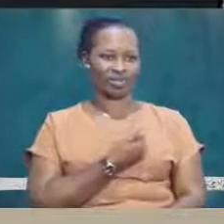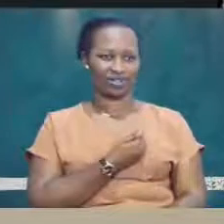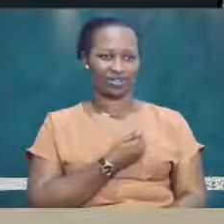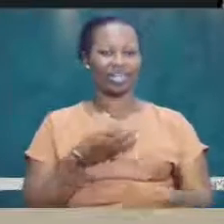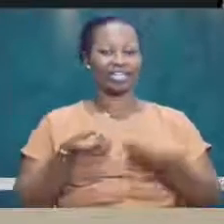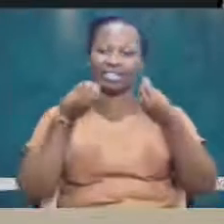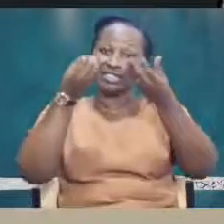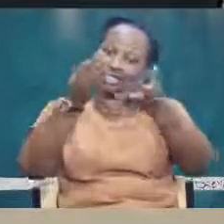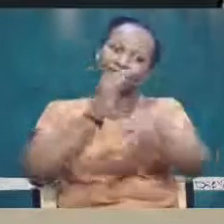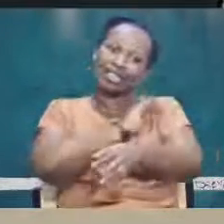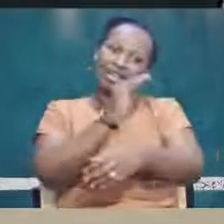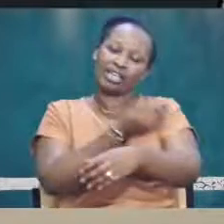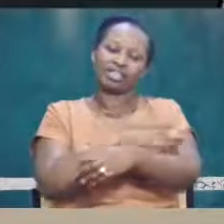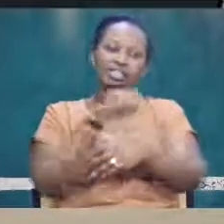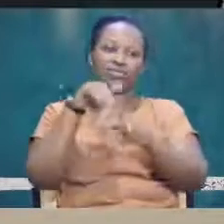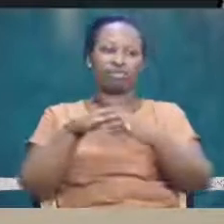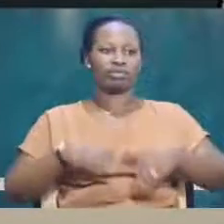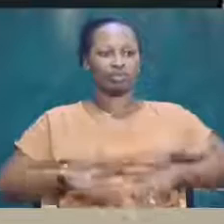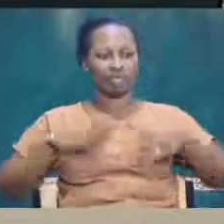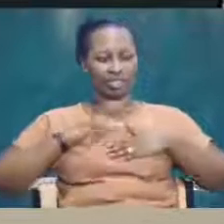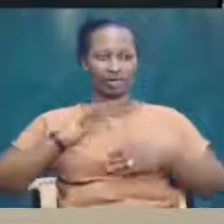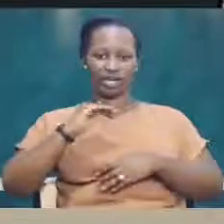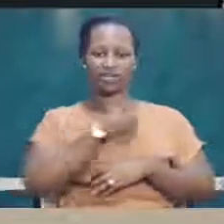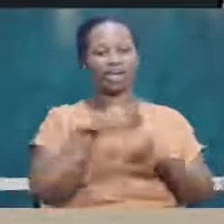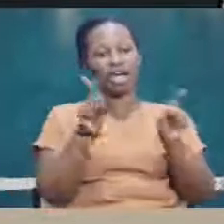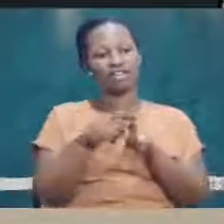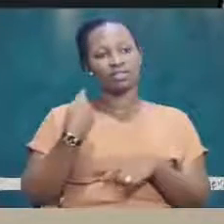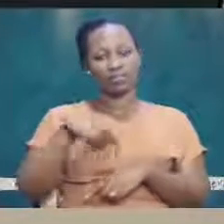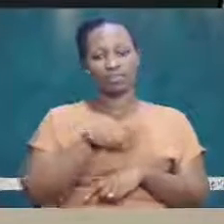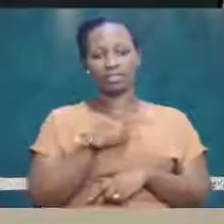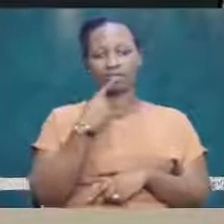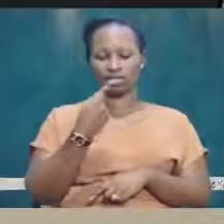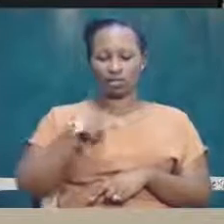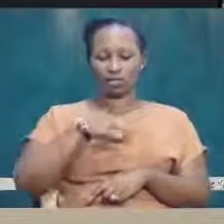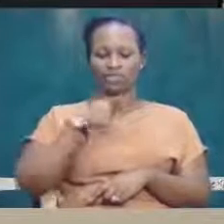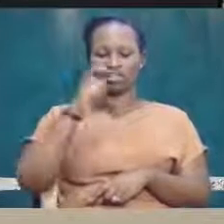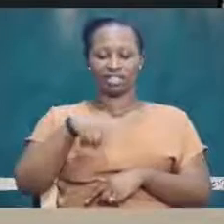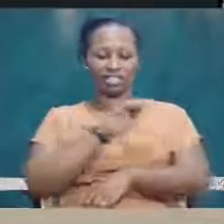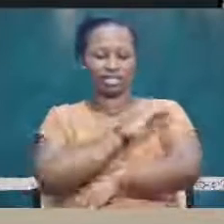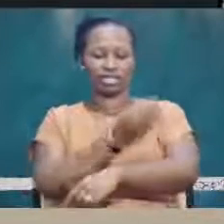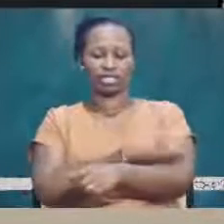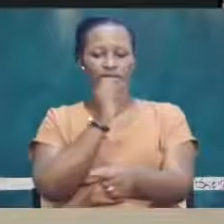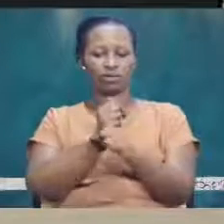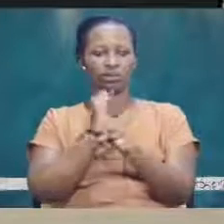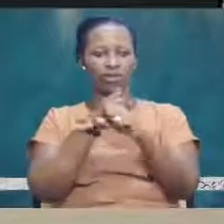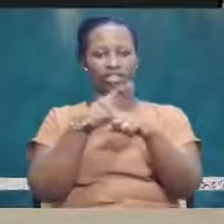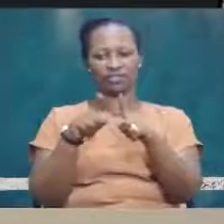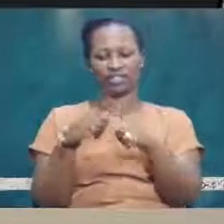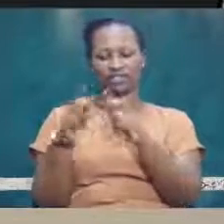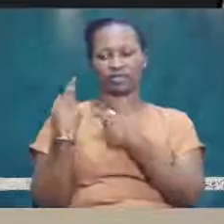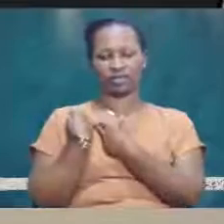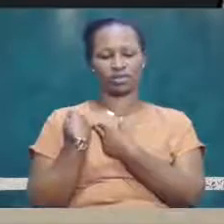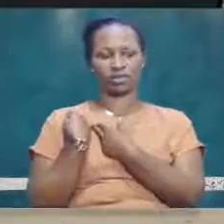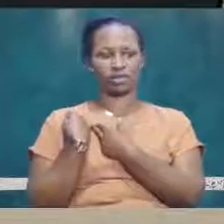Carbohydrates provide energy to our body. As we have said, we need energy to perform different functions.